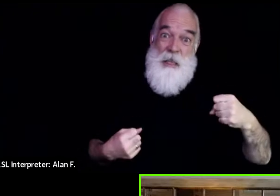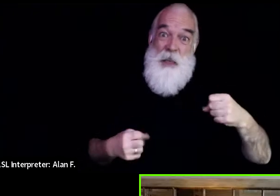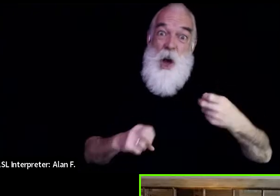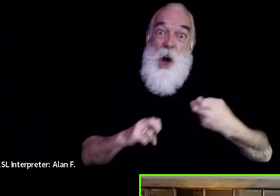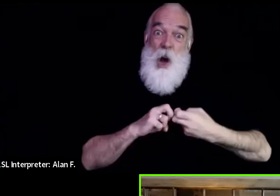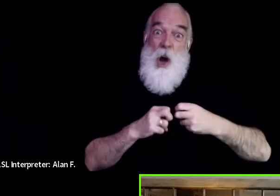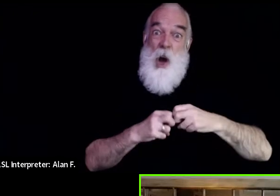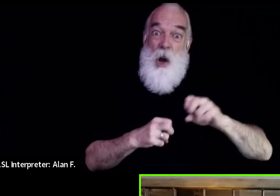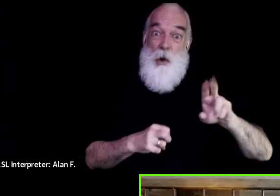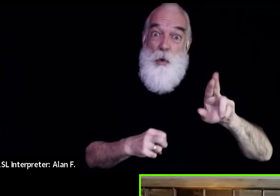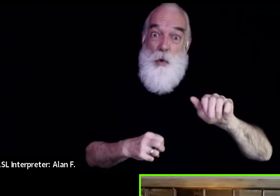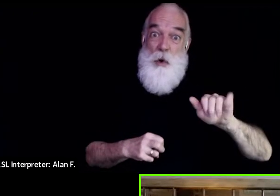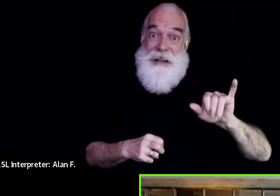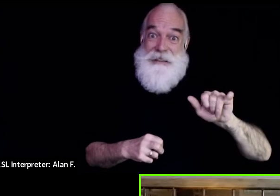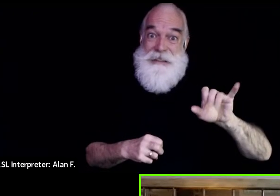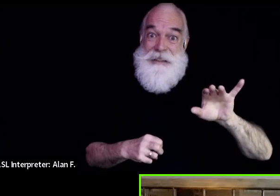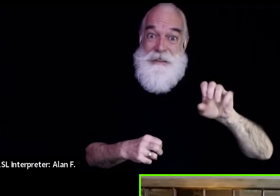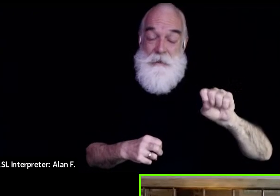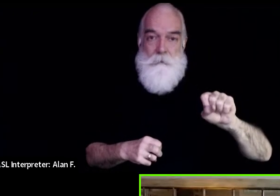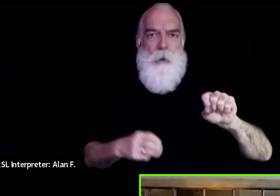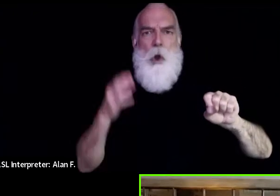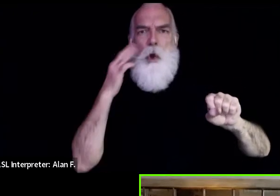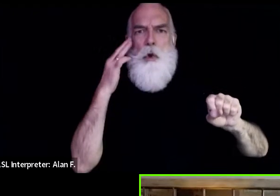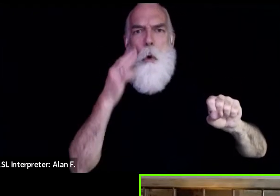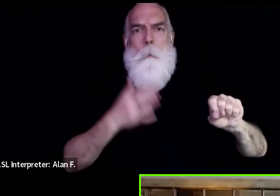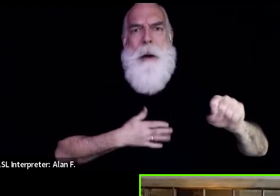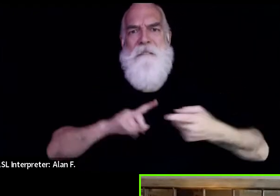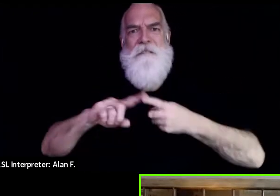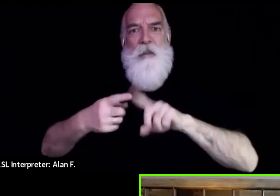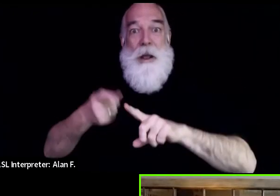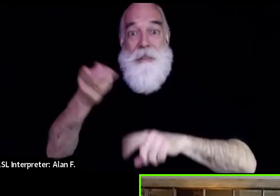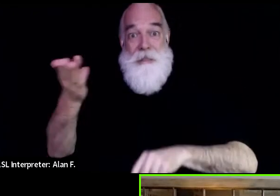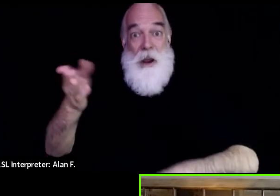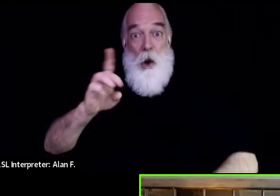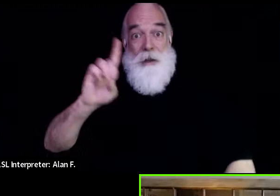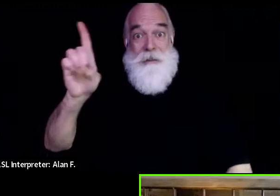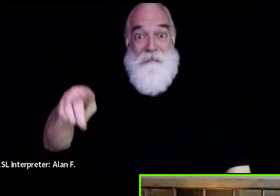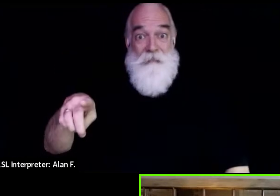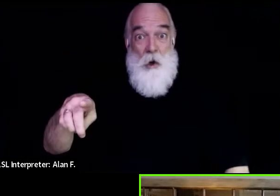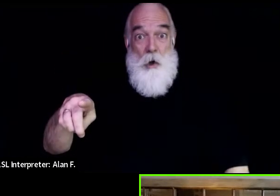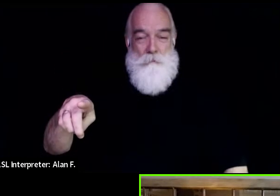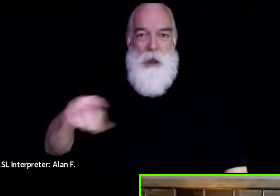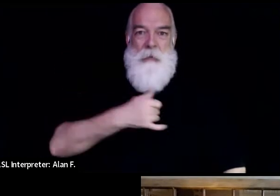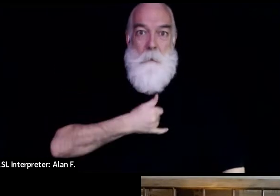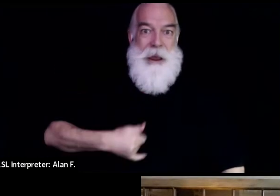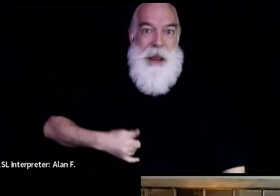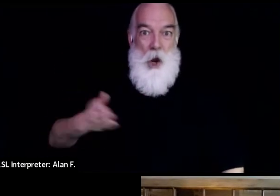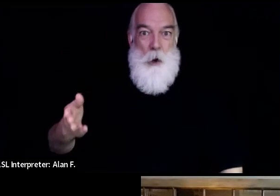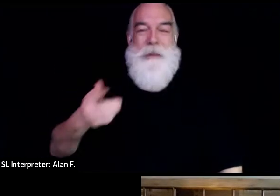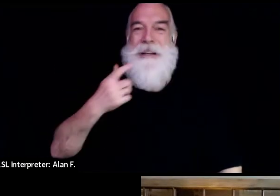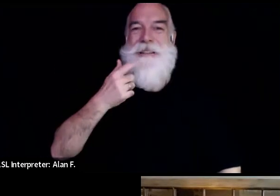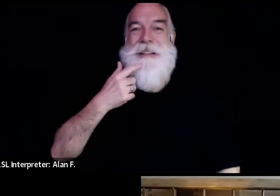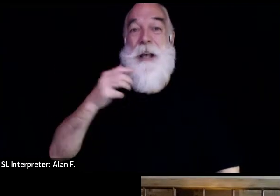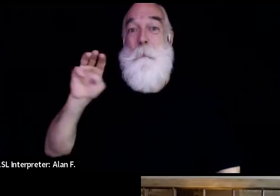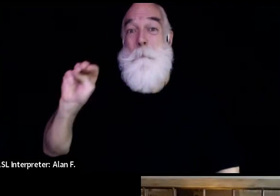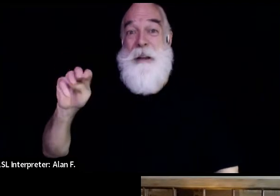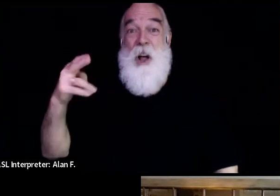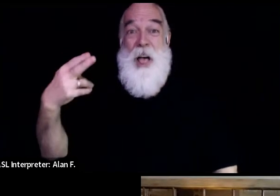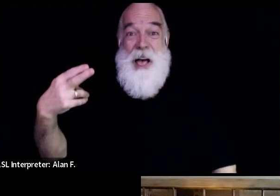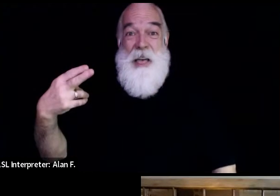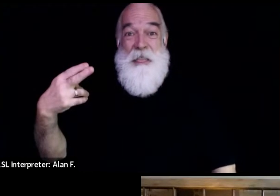Mayor Hancock in Denver, described it as our next emerging pandemic. Mm. That we